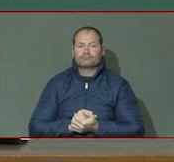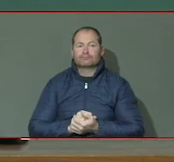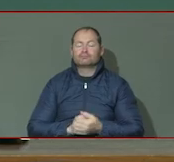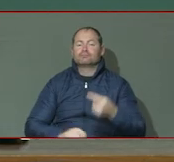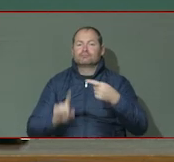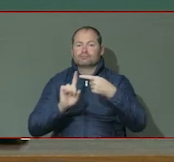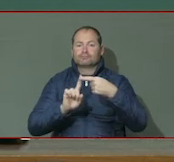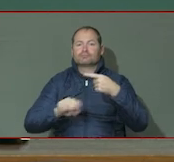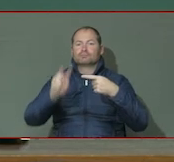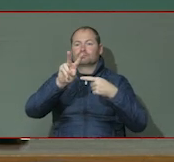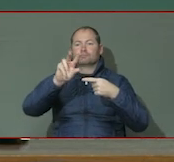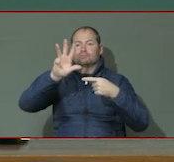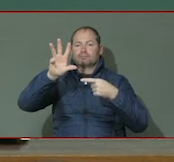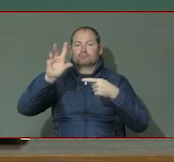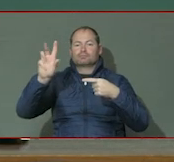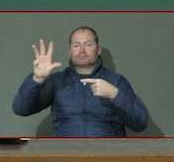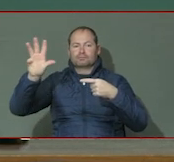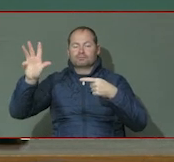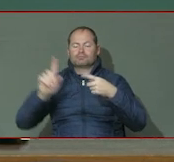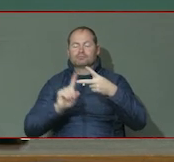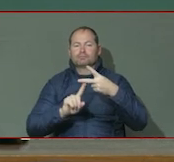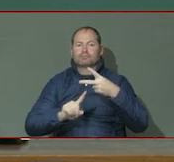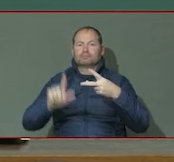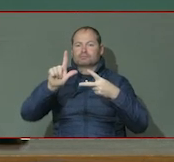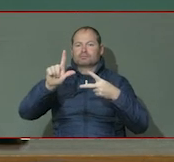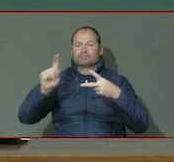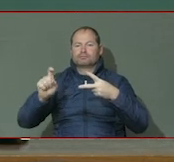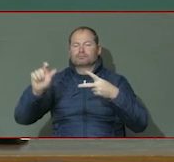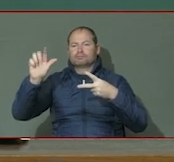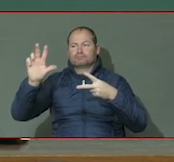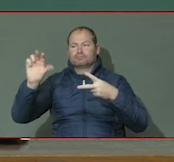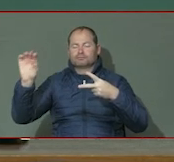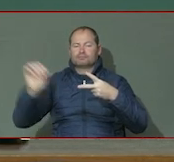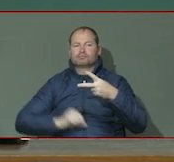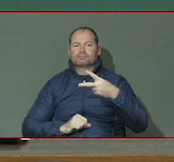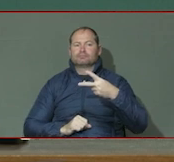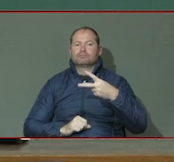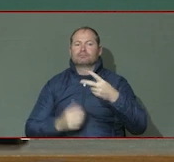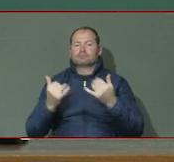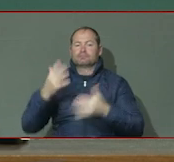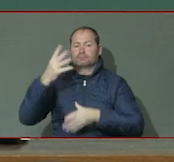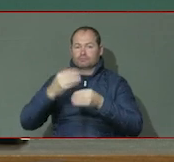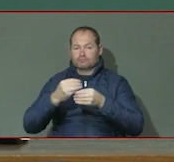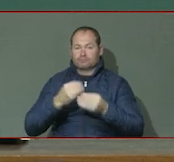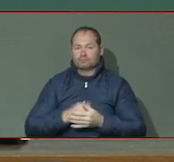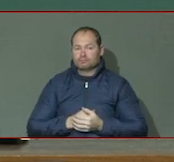29,999 plus the 7,800. And that will give you